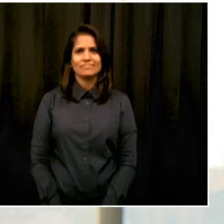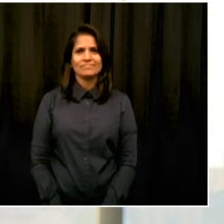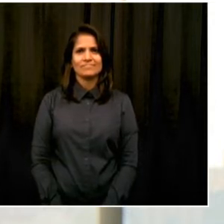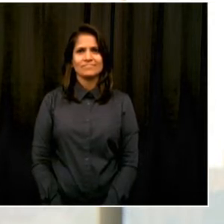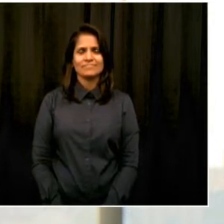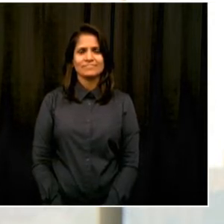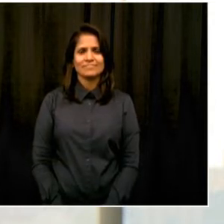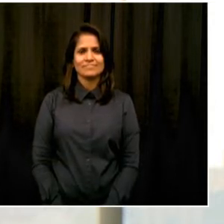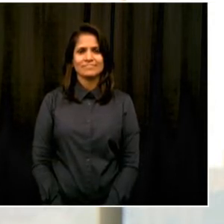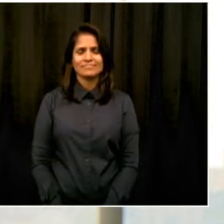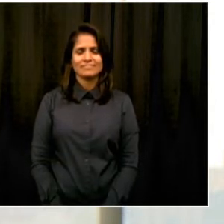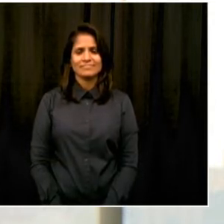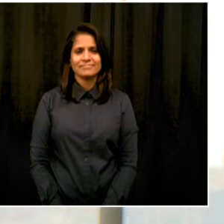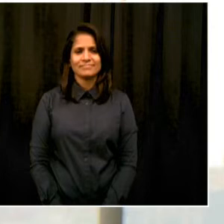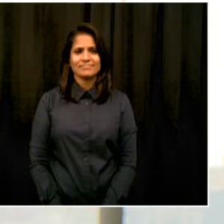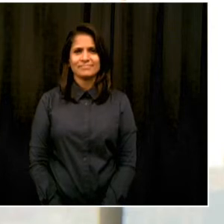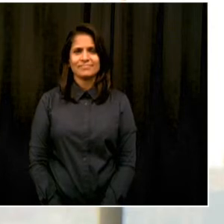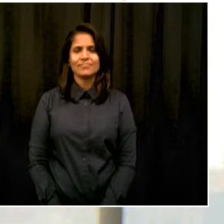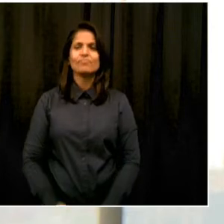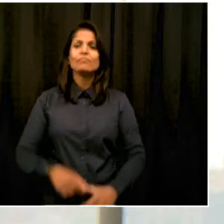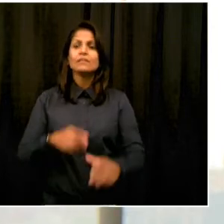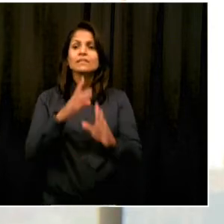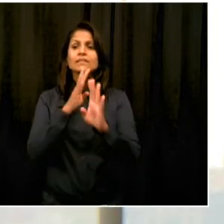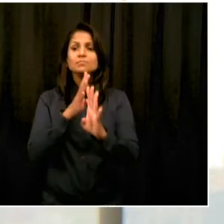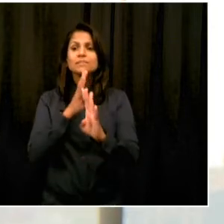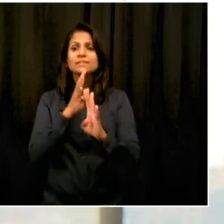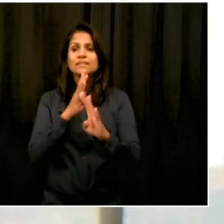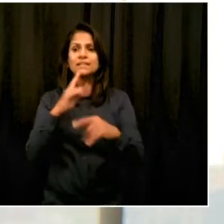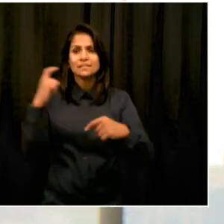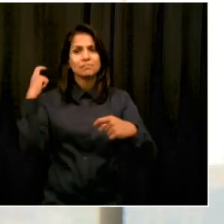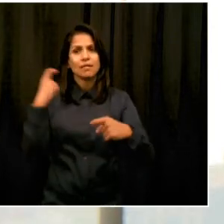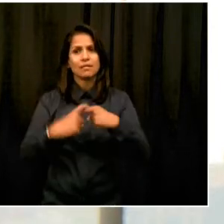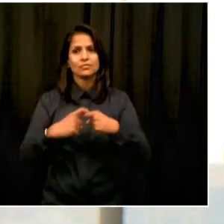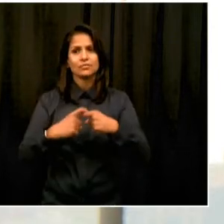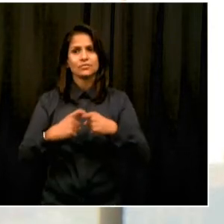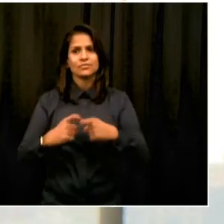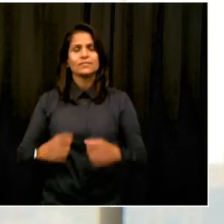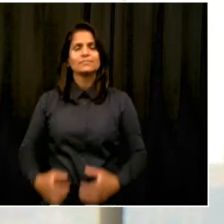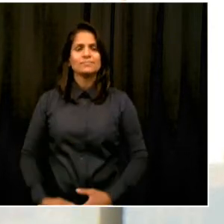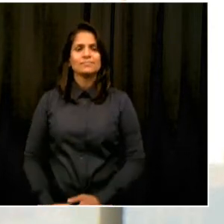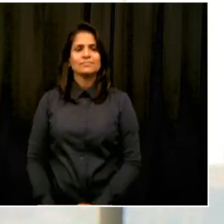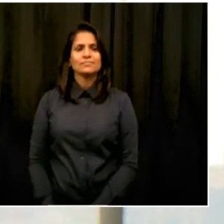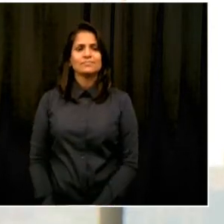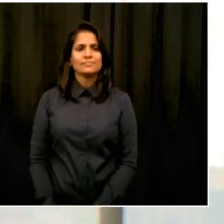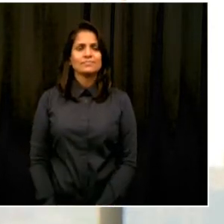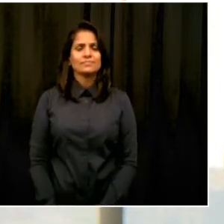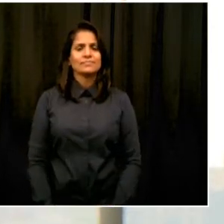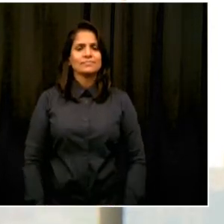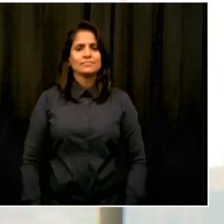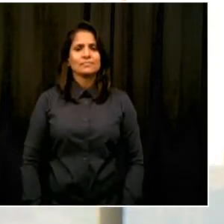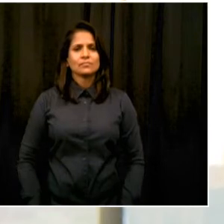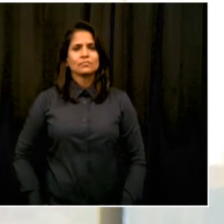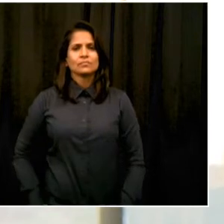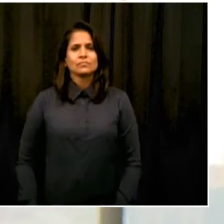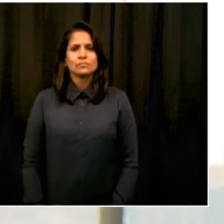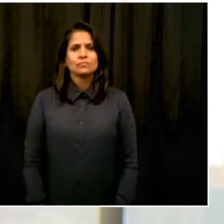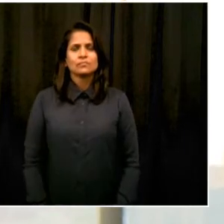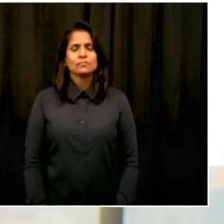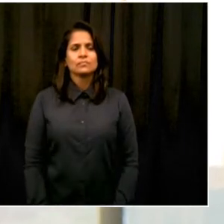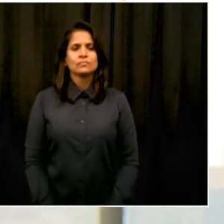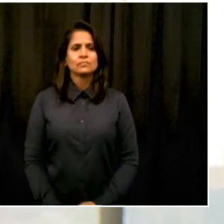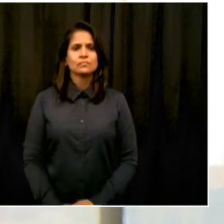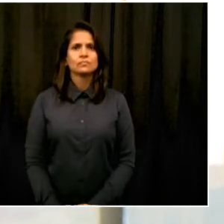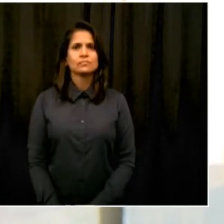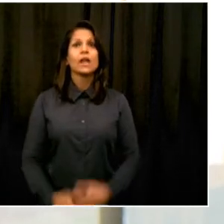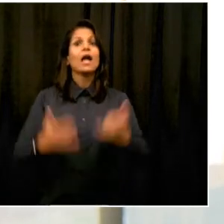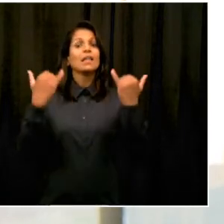que trabaje para toda la gente. With that, we will turn to